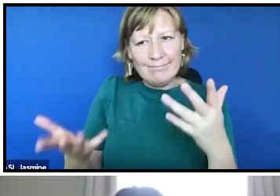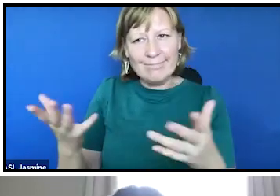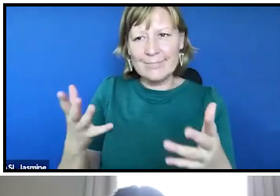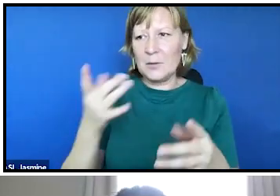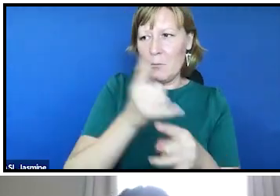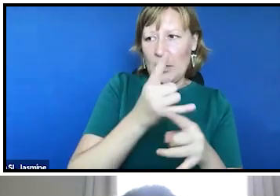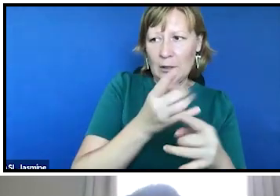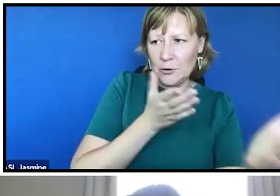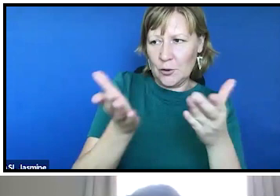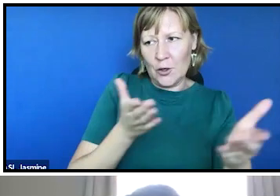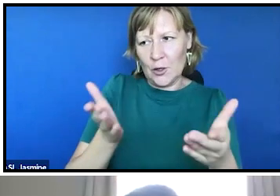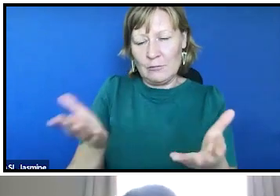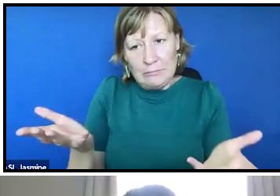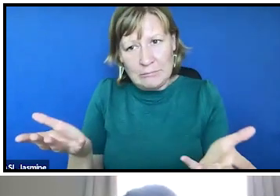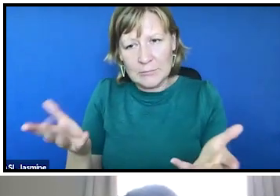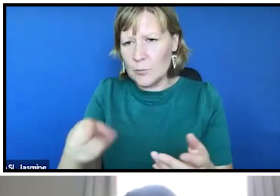guys?